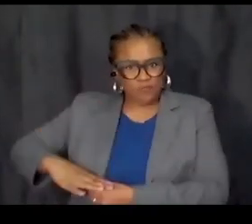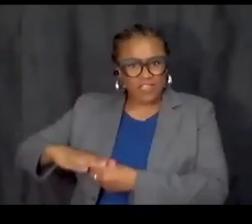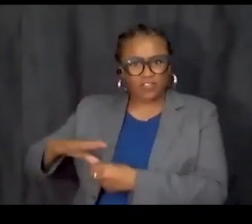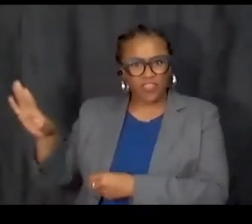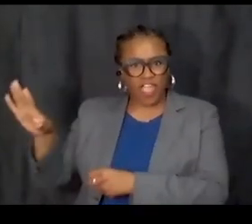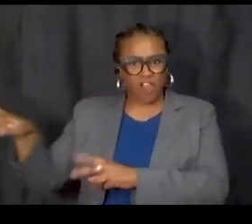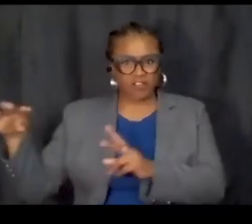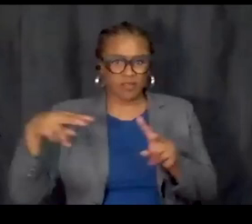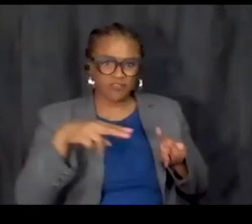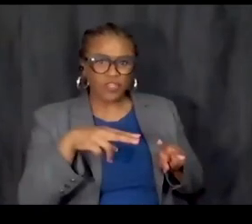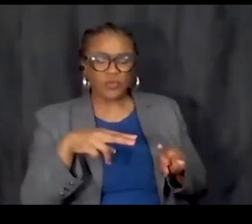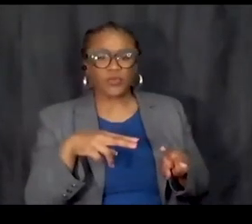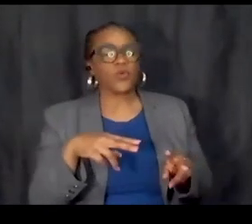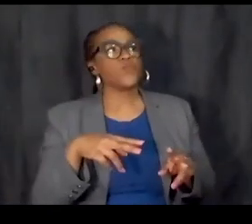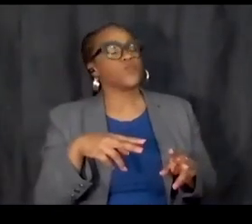so